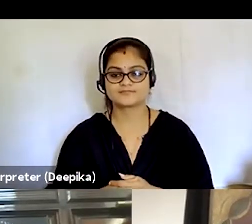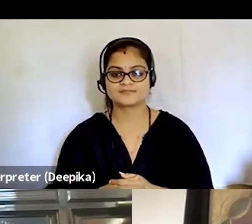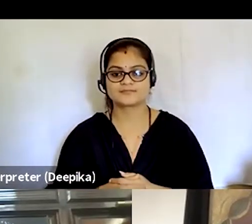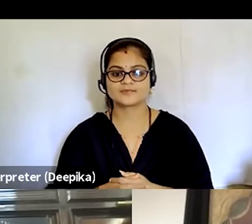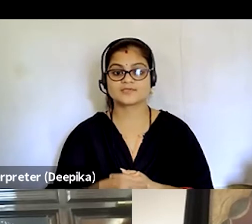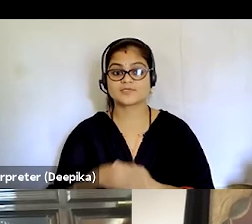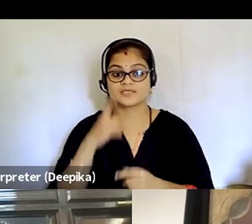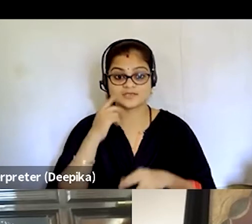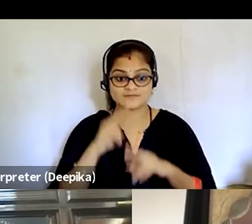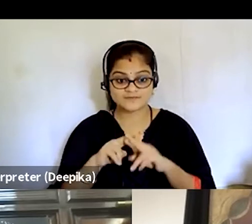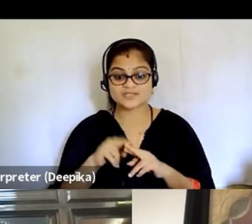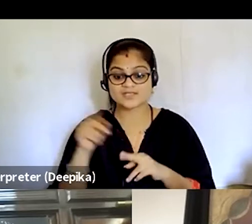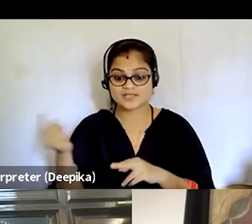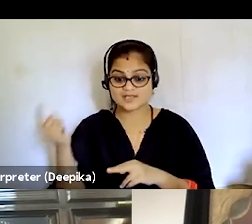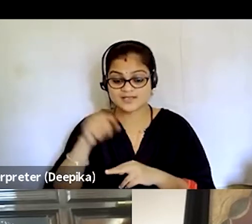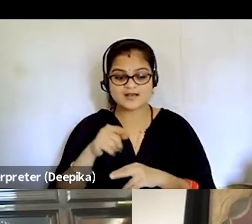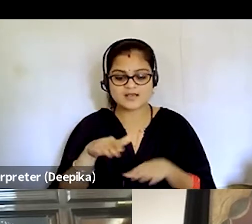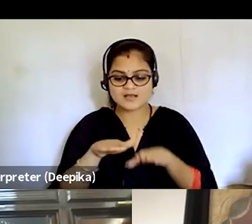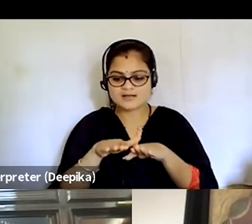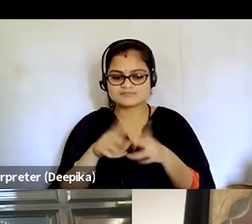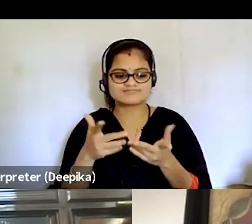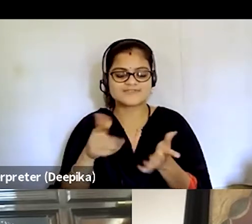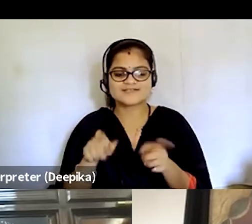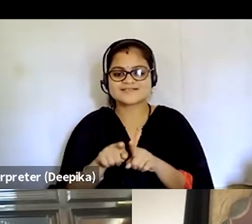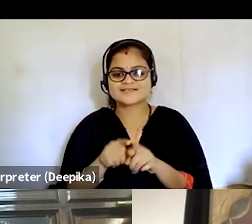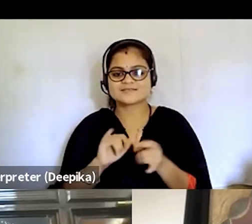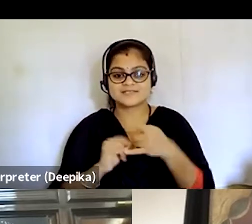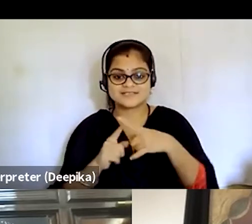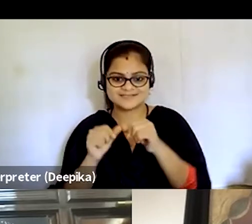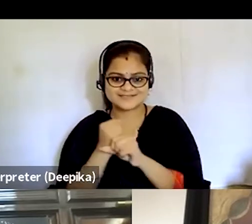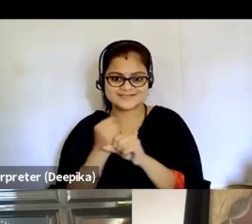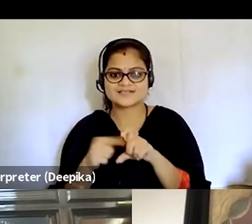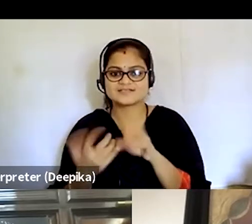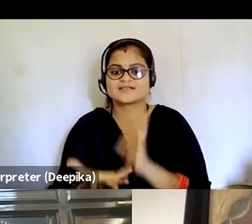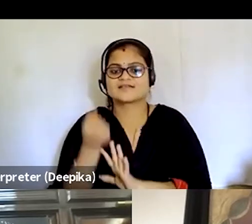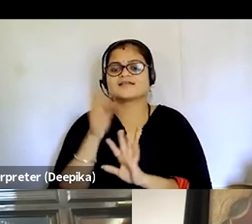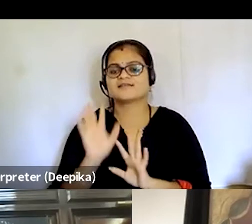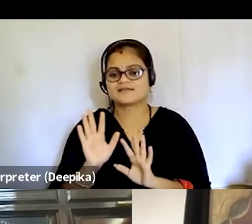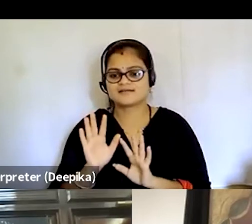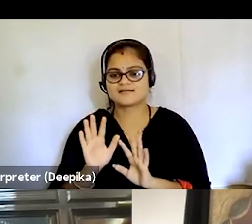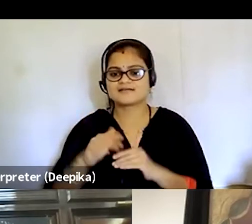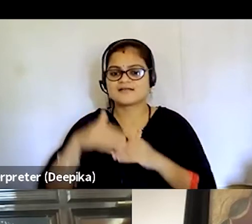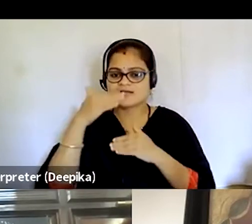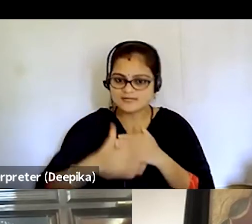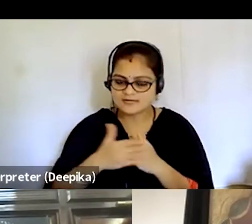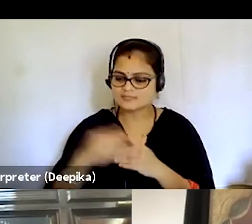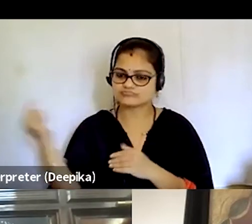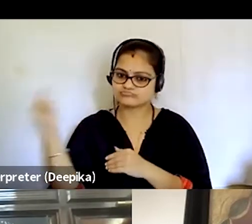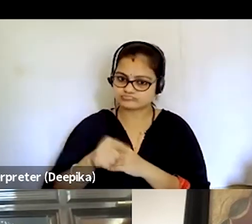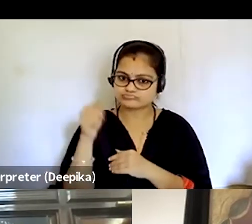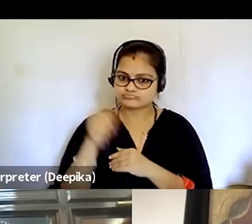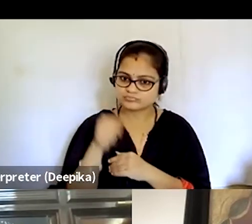a regular platform to play. Yeah. All the musicians knew that they could come there consistently and play. So they could hone